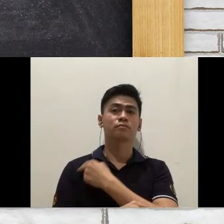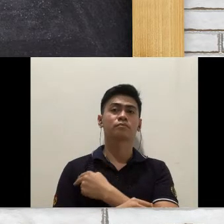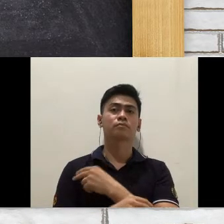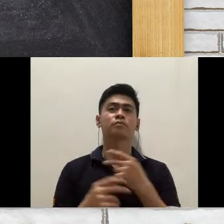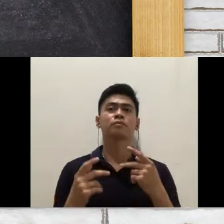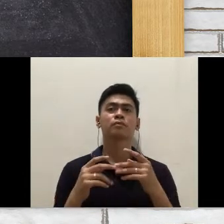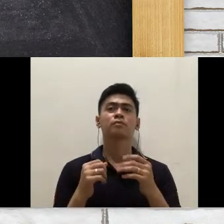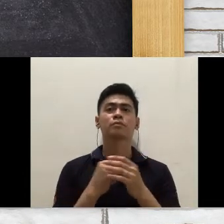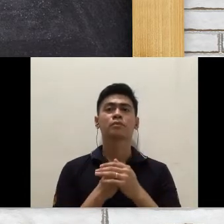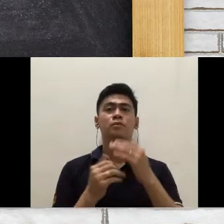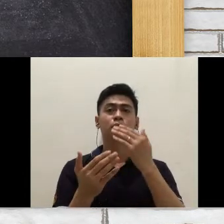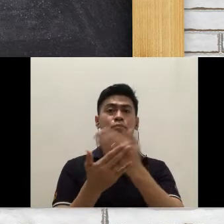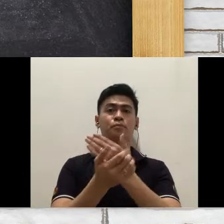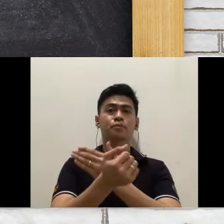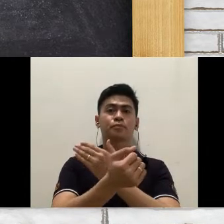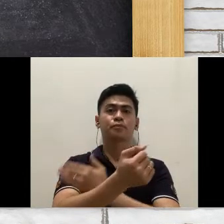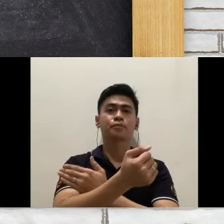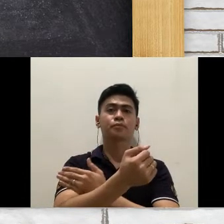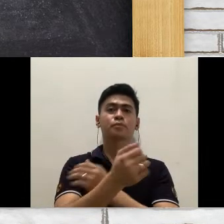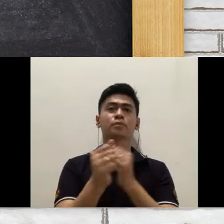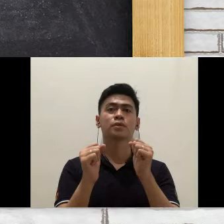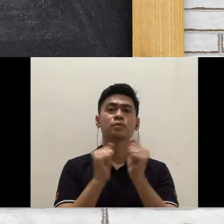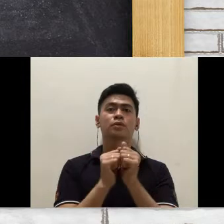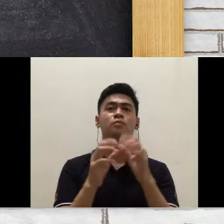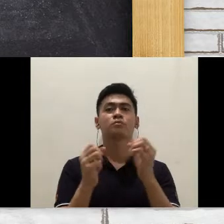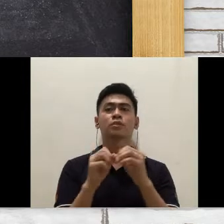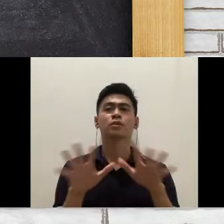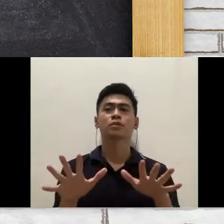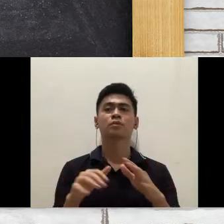strengthened with or without pandemic.